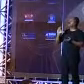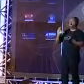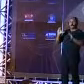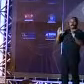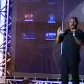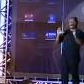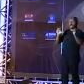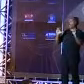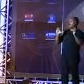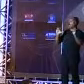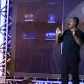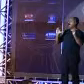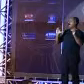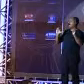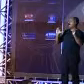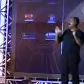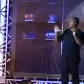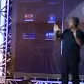company,